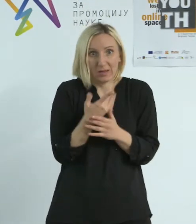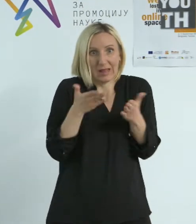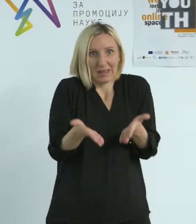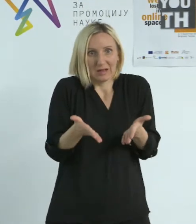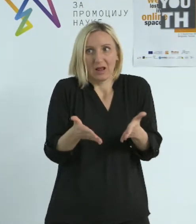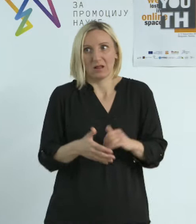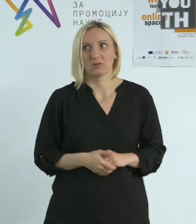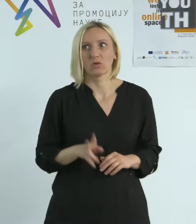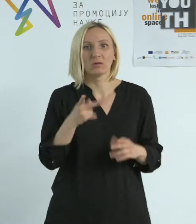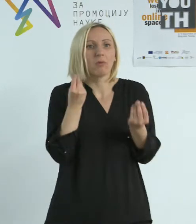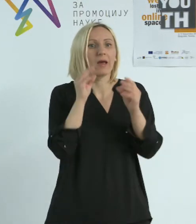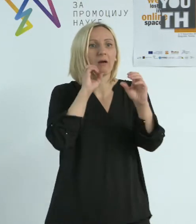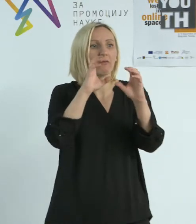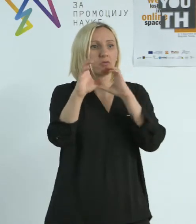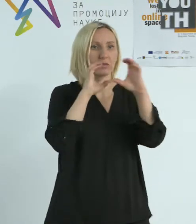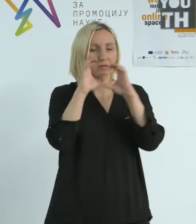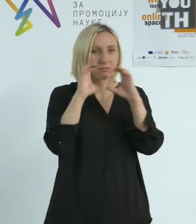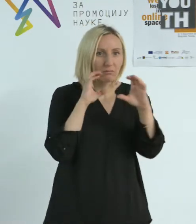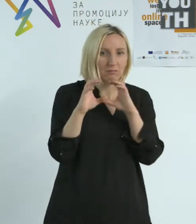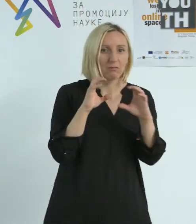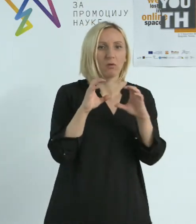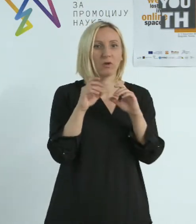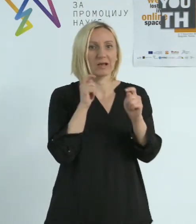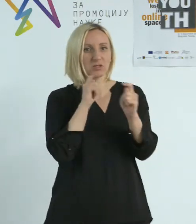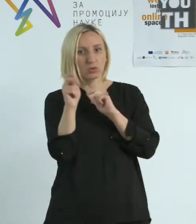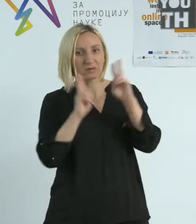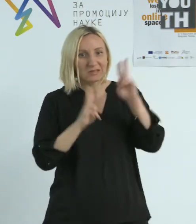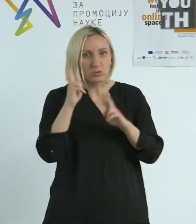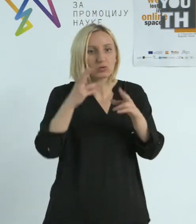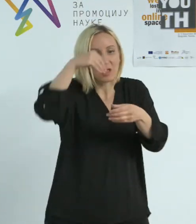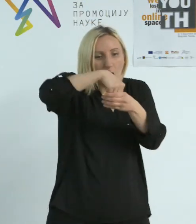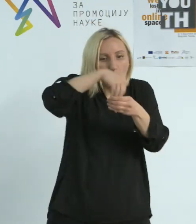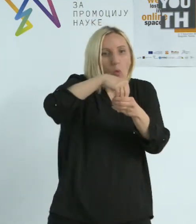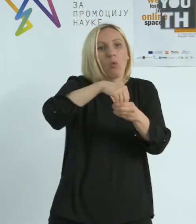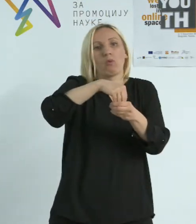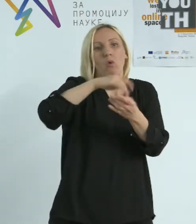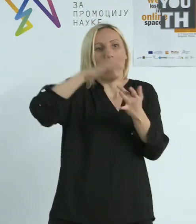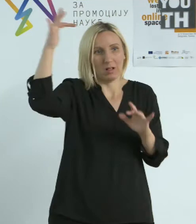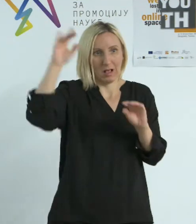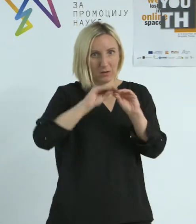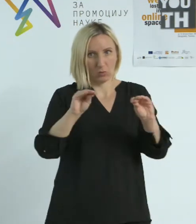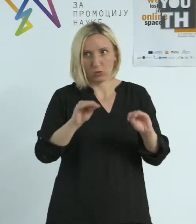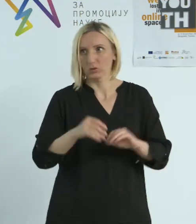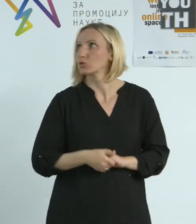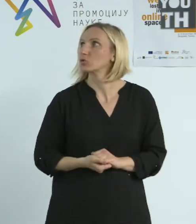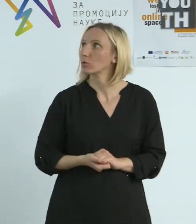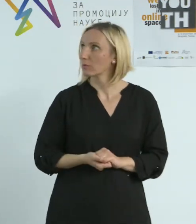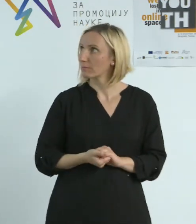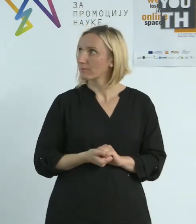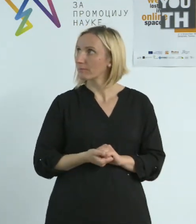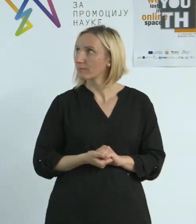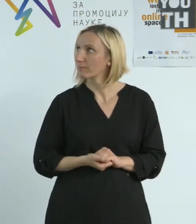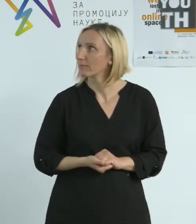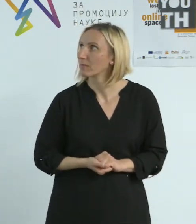discussion for the lesson and the things we've did it inside the online course. If we go to the creation of assessment